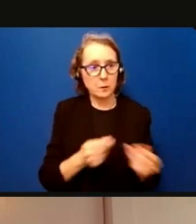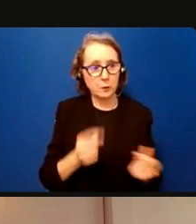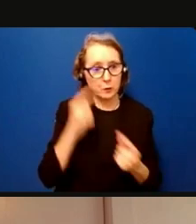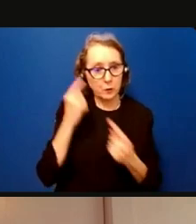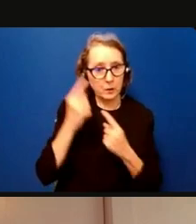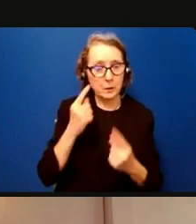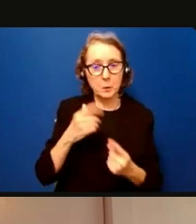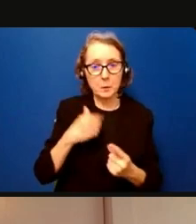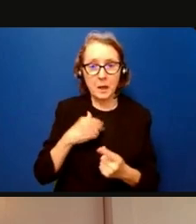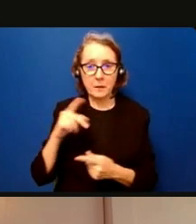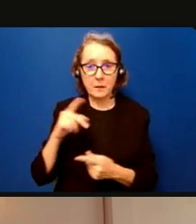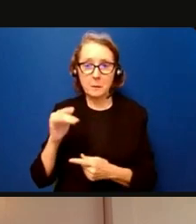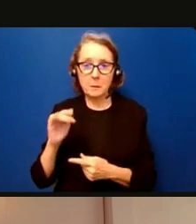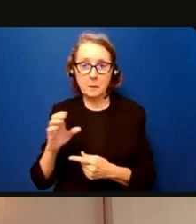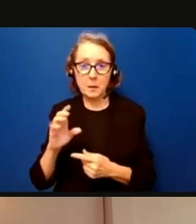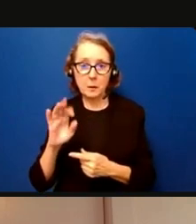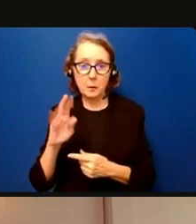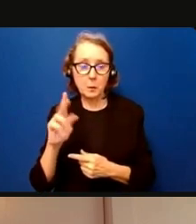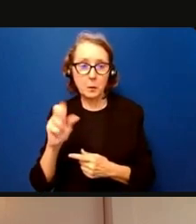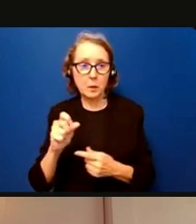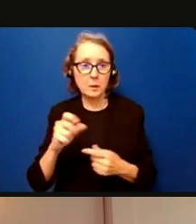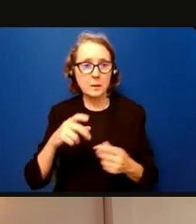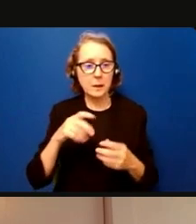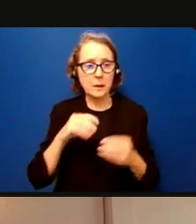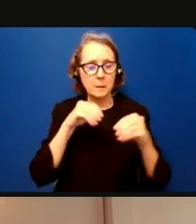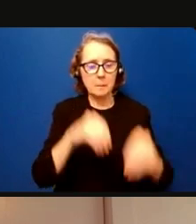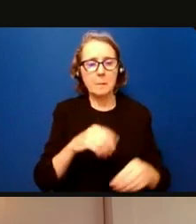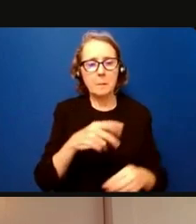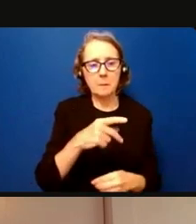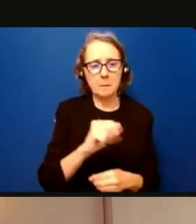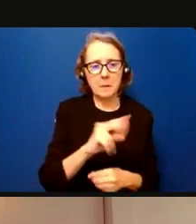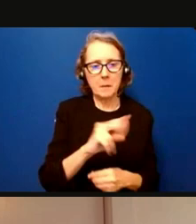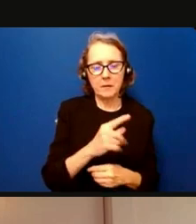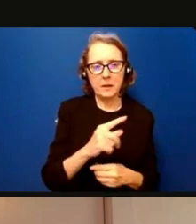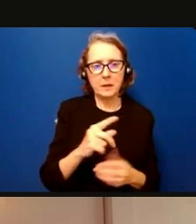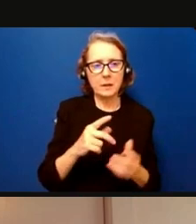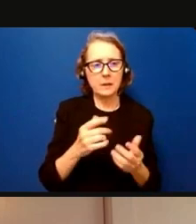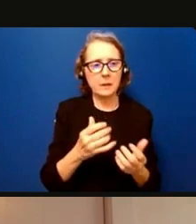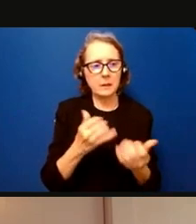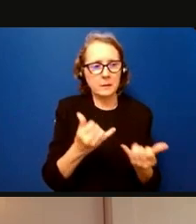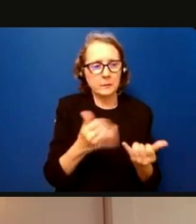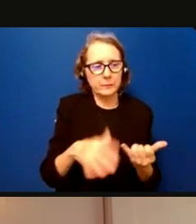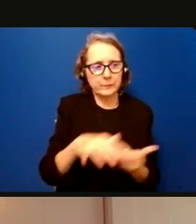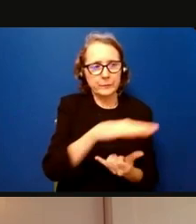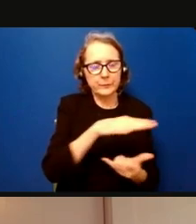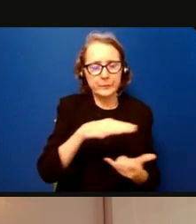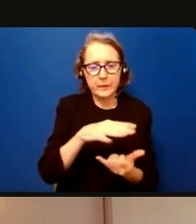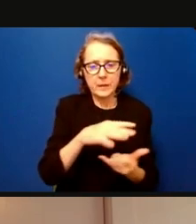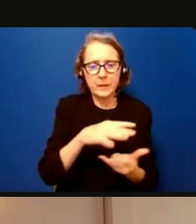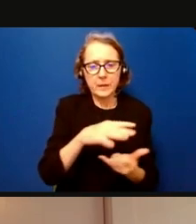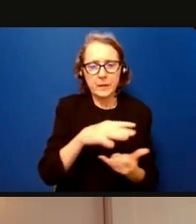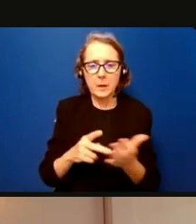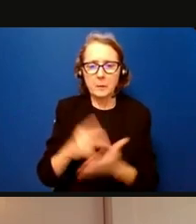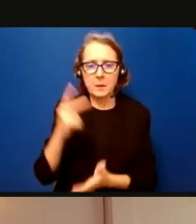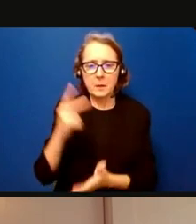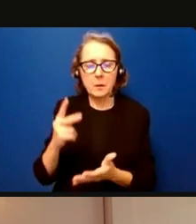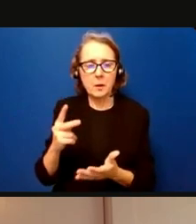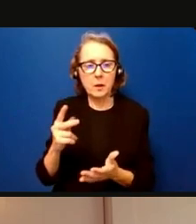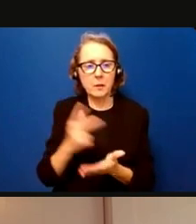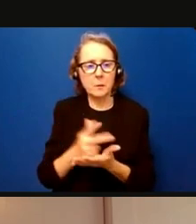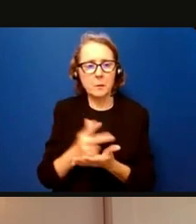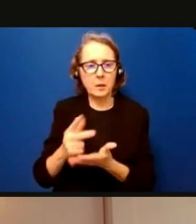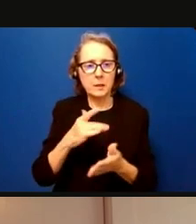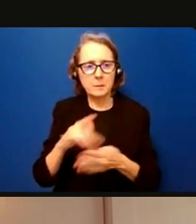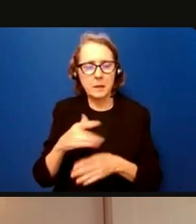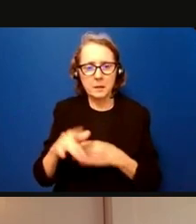Works pave the additional identified parking grounds, doubling the number of parking spots to 300. The department could be paid in full by